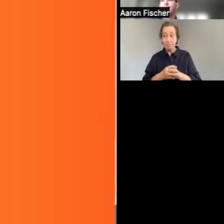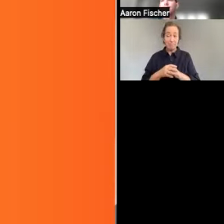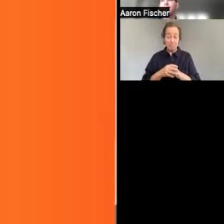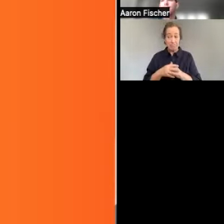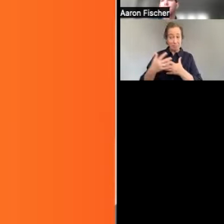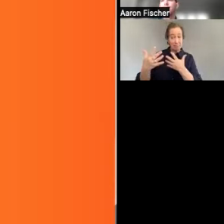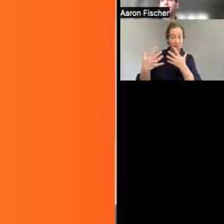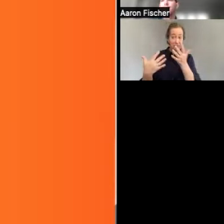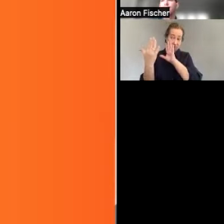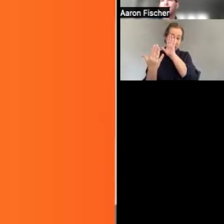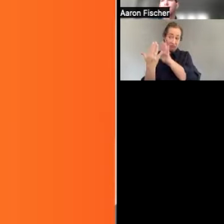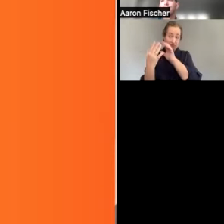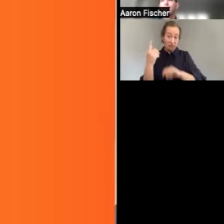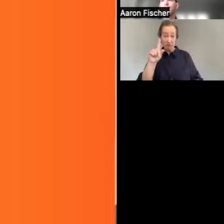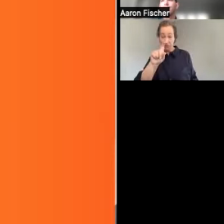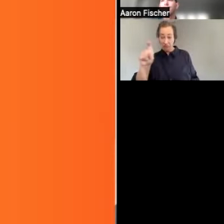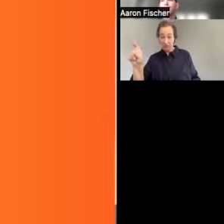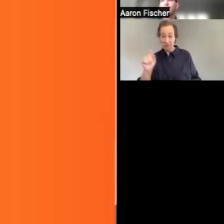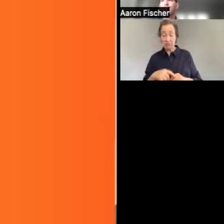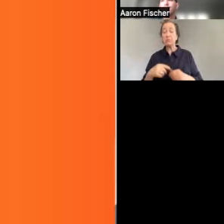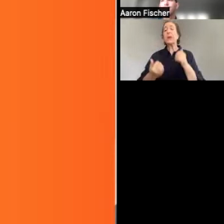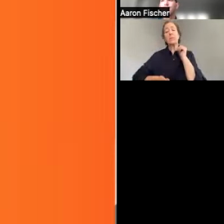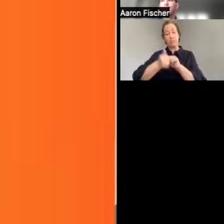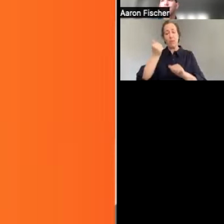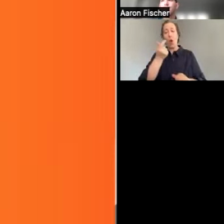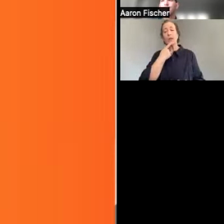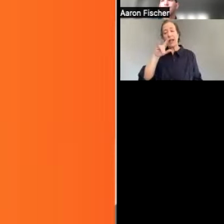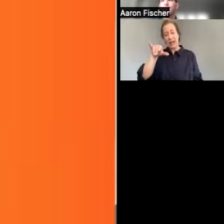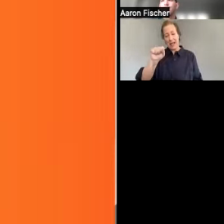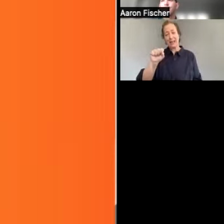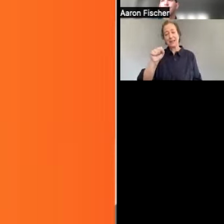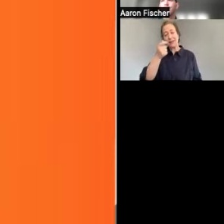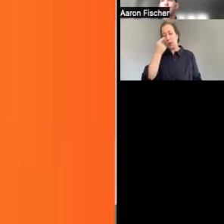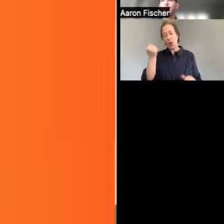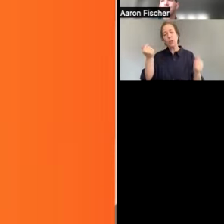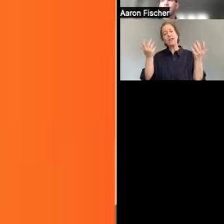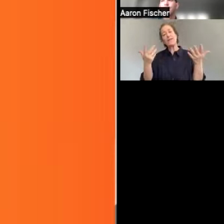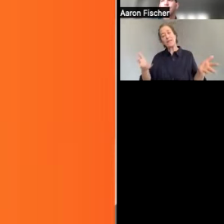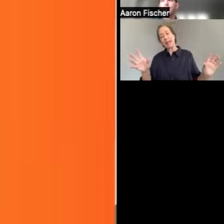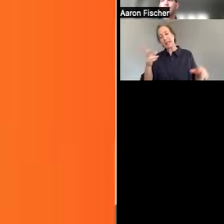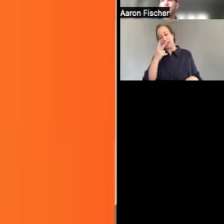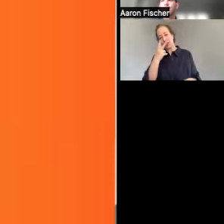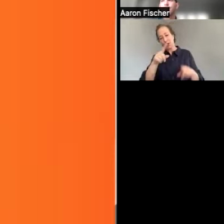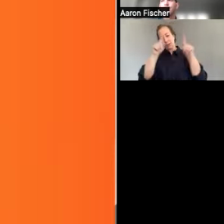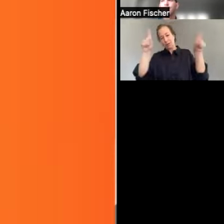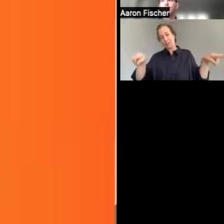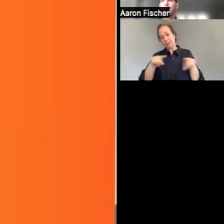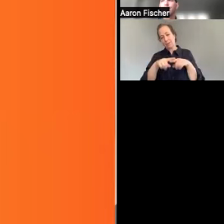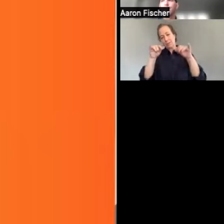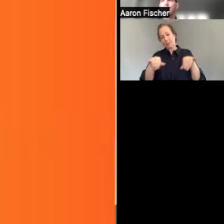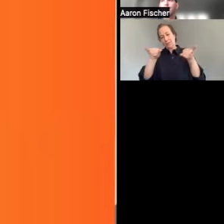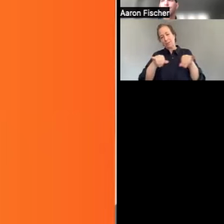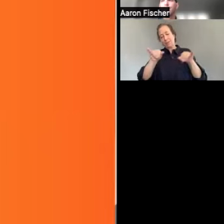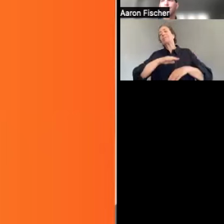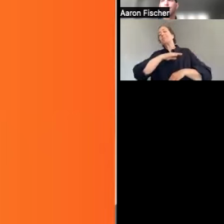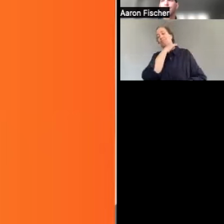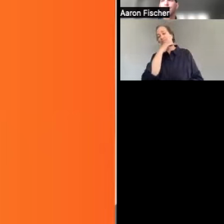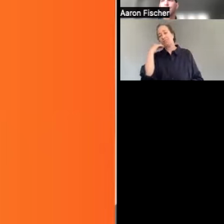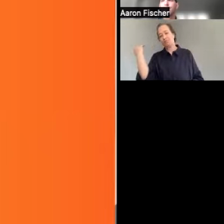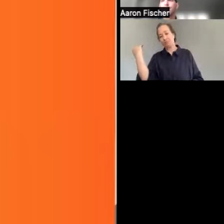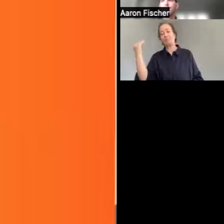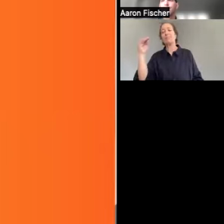the first option here, which is yes, because I've attended over 1 million webinars. I'm over it now, over the pandemic. Yes, I'm